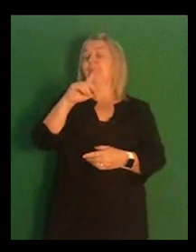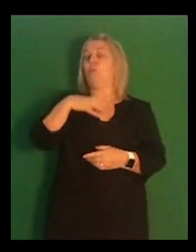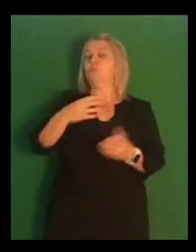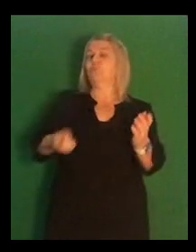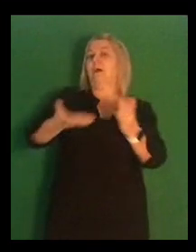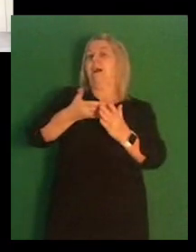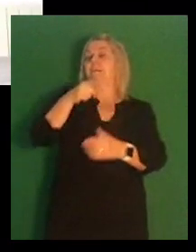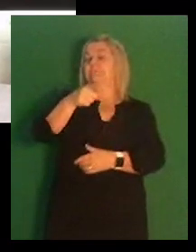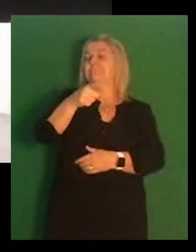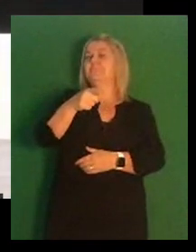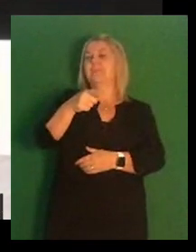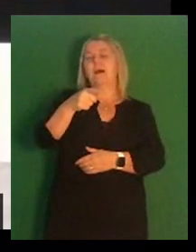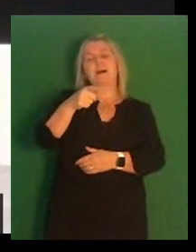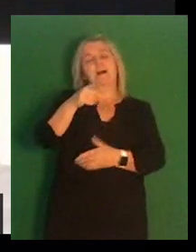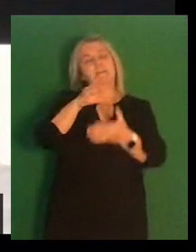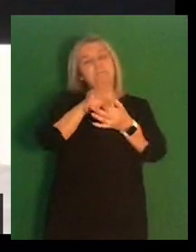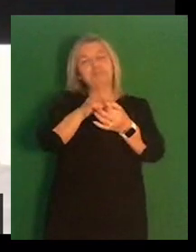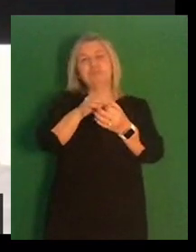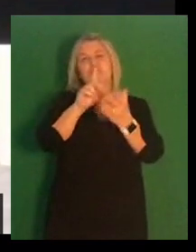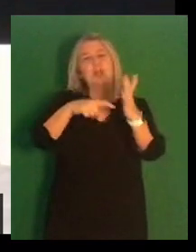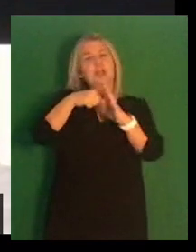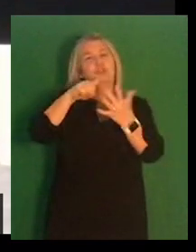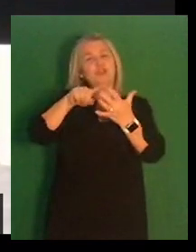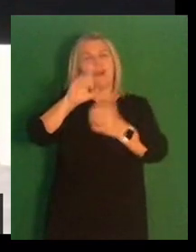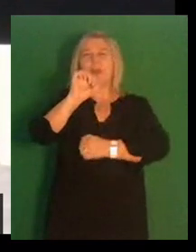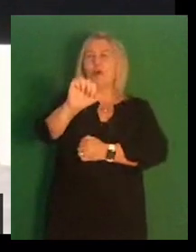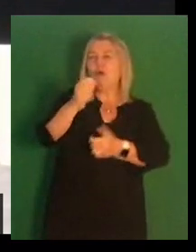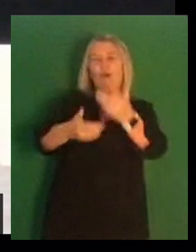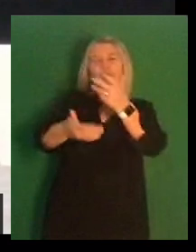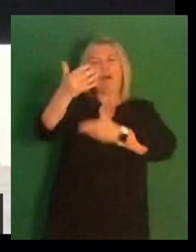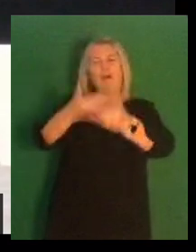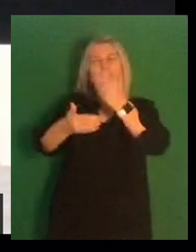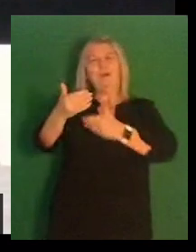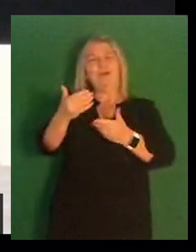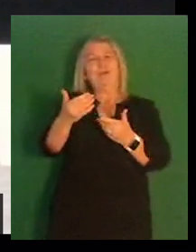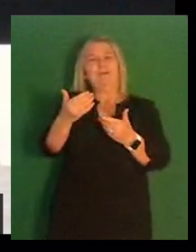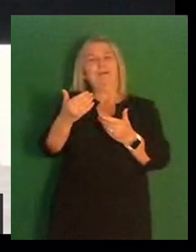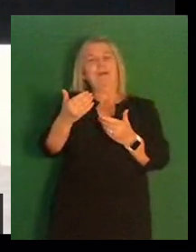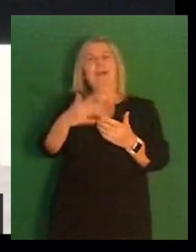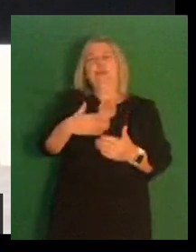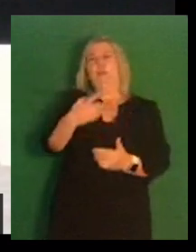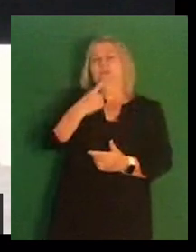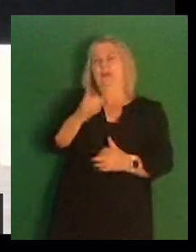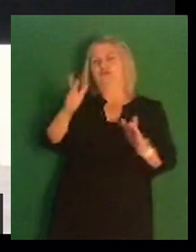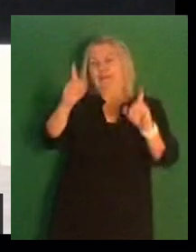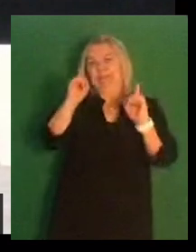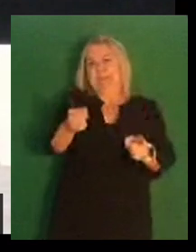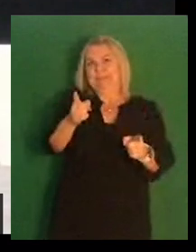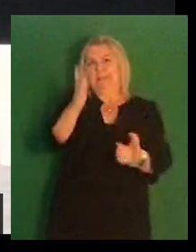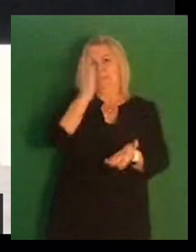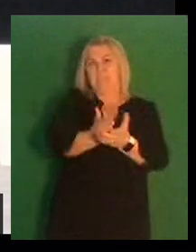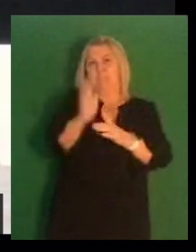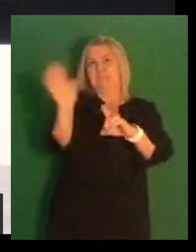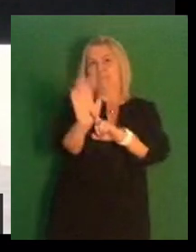much to what Jackie was just saying about not wanting to call this thing just a video. You kind of want to have